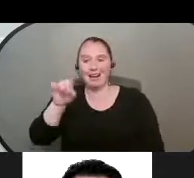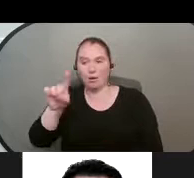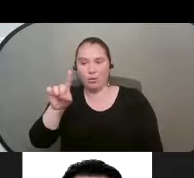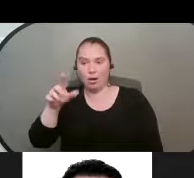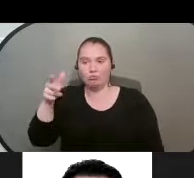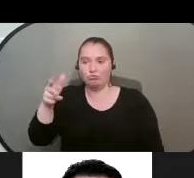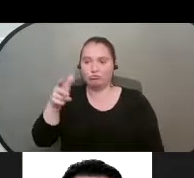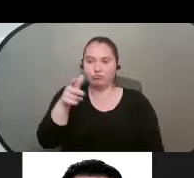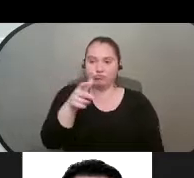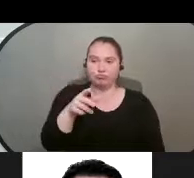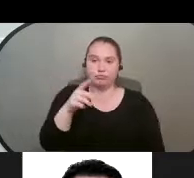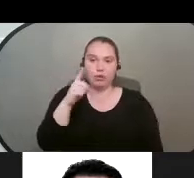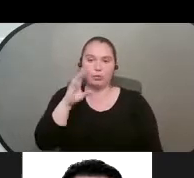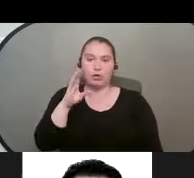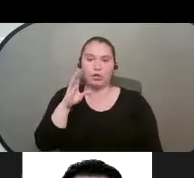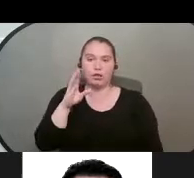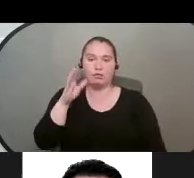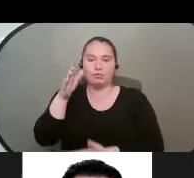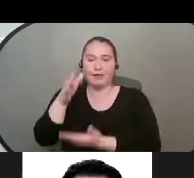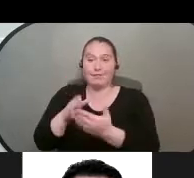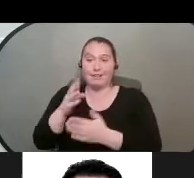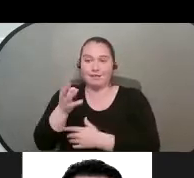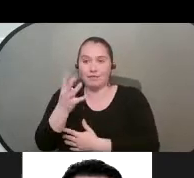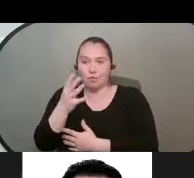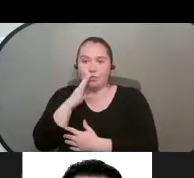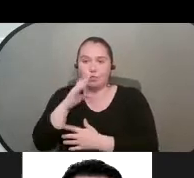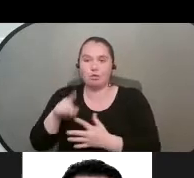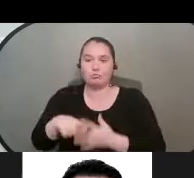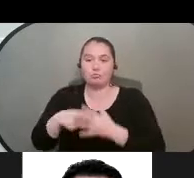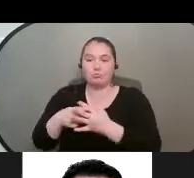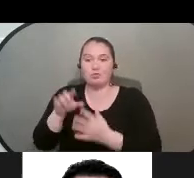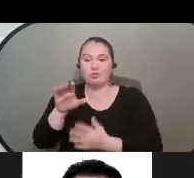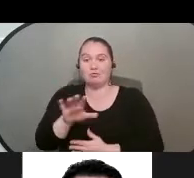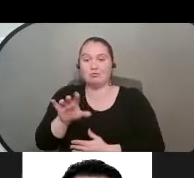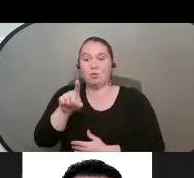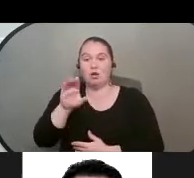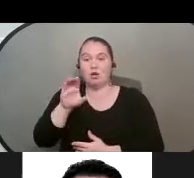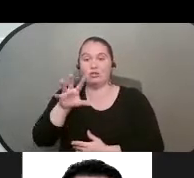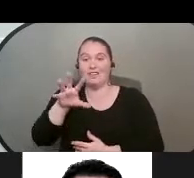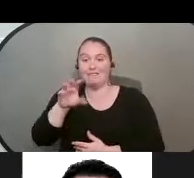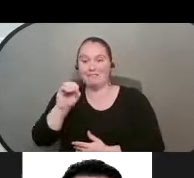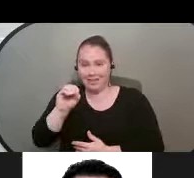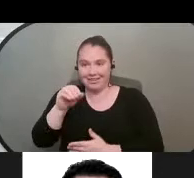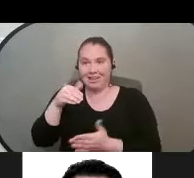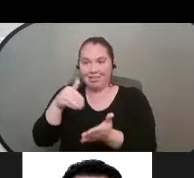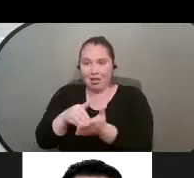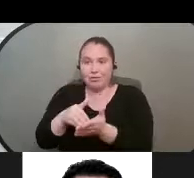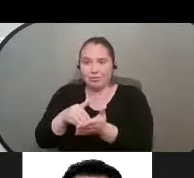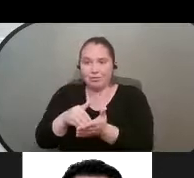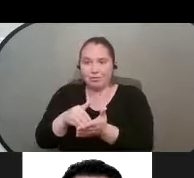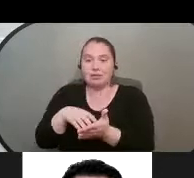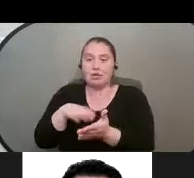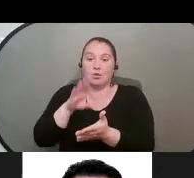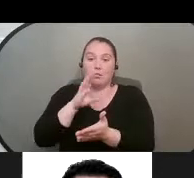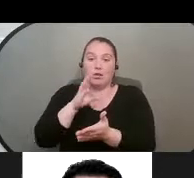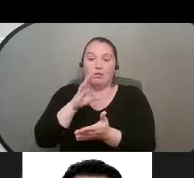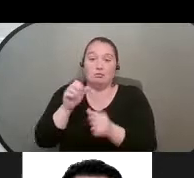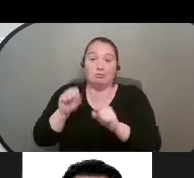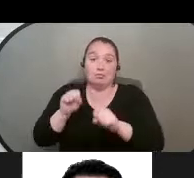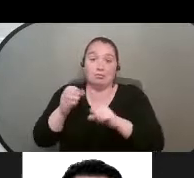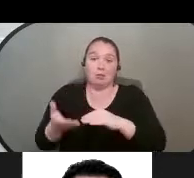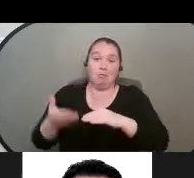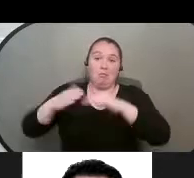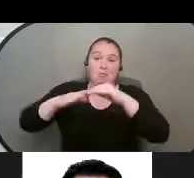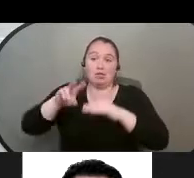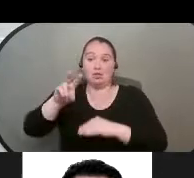for phase 4. That price point starts at about 150,000. Likely it's going to be well over 200,000 due to